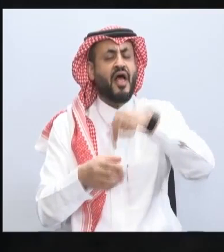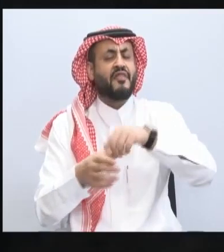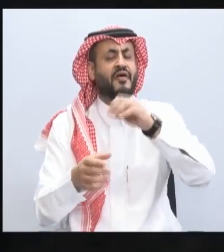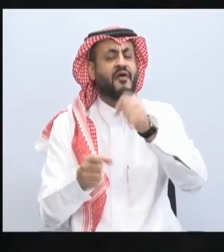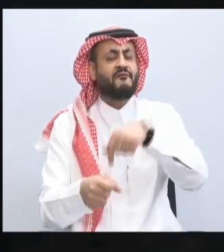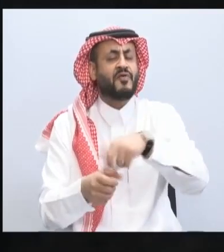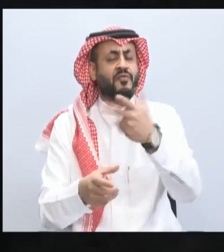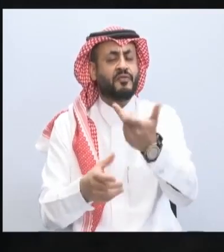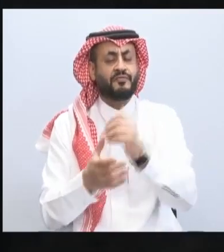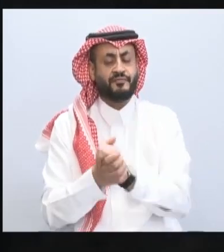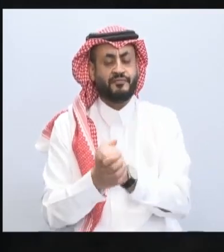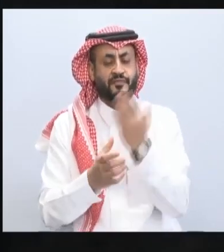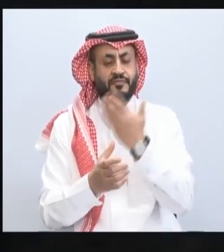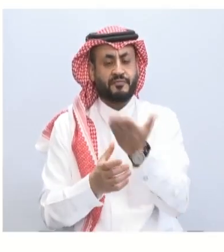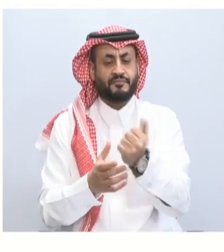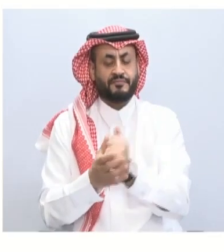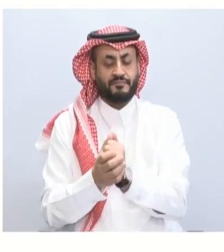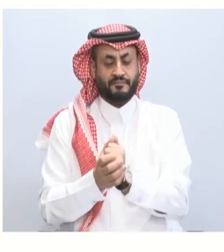project involve. So let's start.